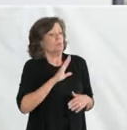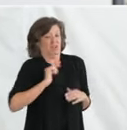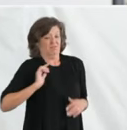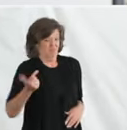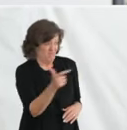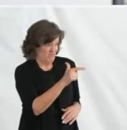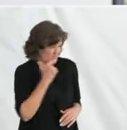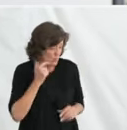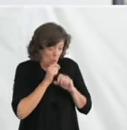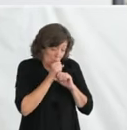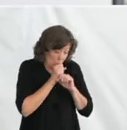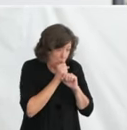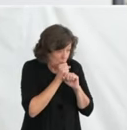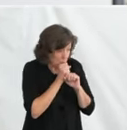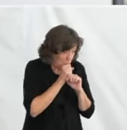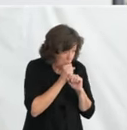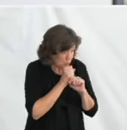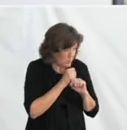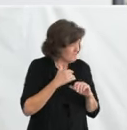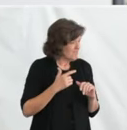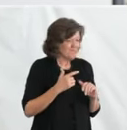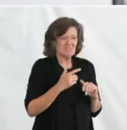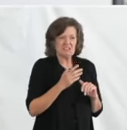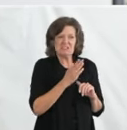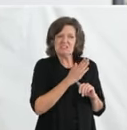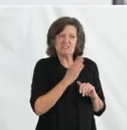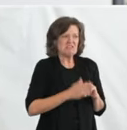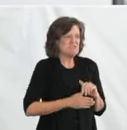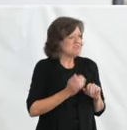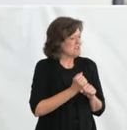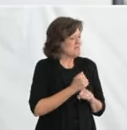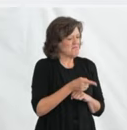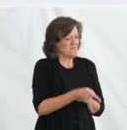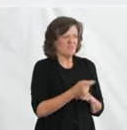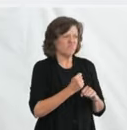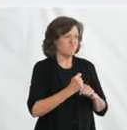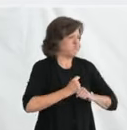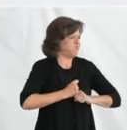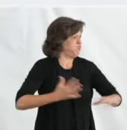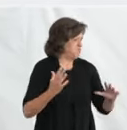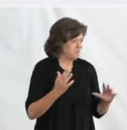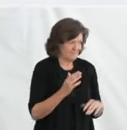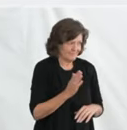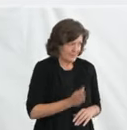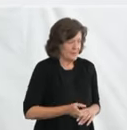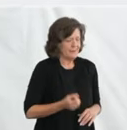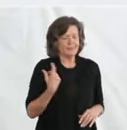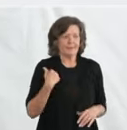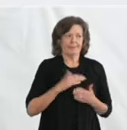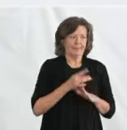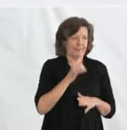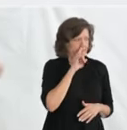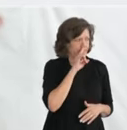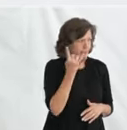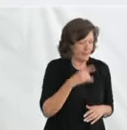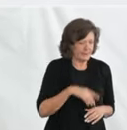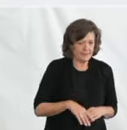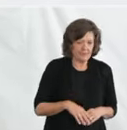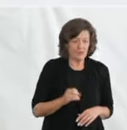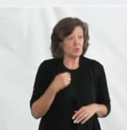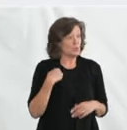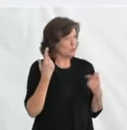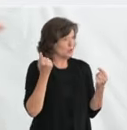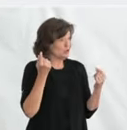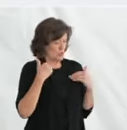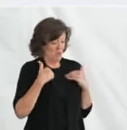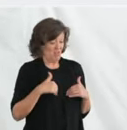down in there. We were all blowing as hard as we could. But we never could get those lungs to explode. So finally, that got boring. So we took those lungs, and we